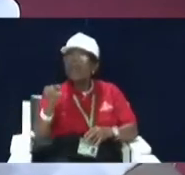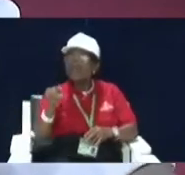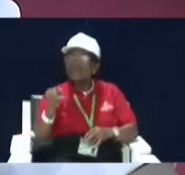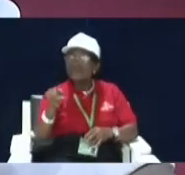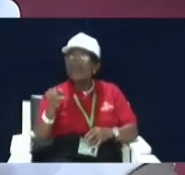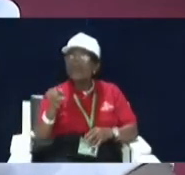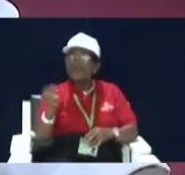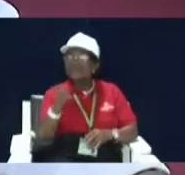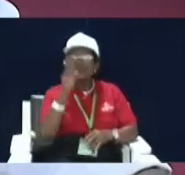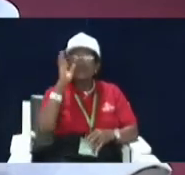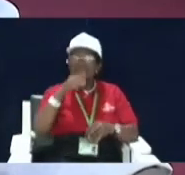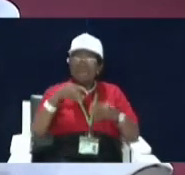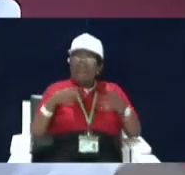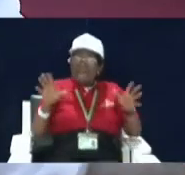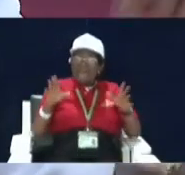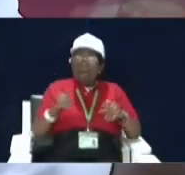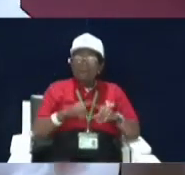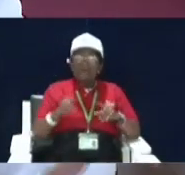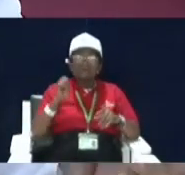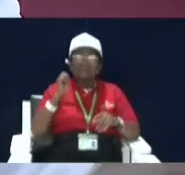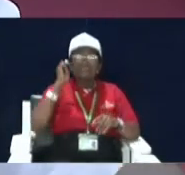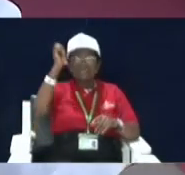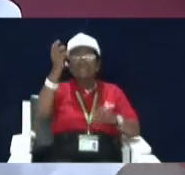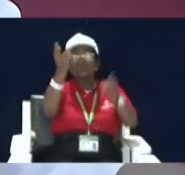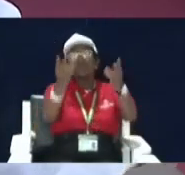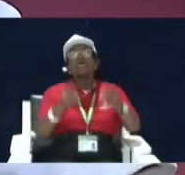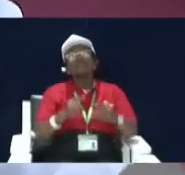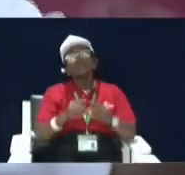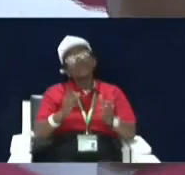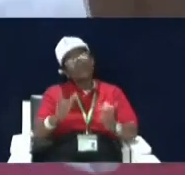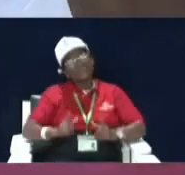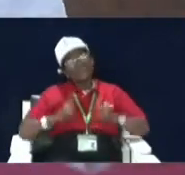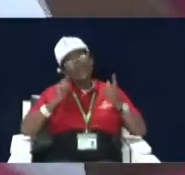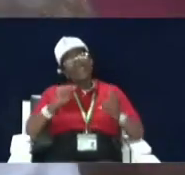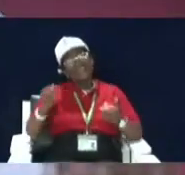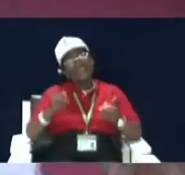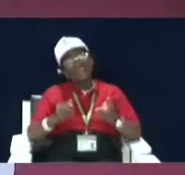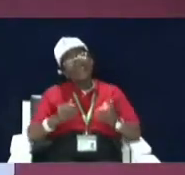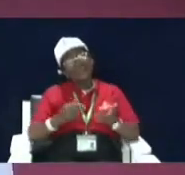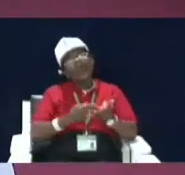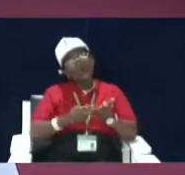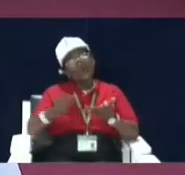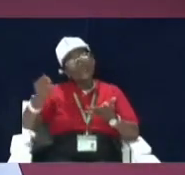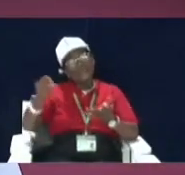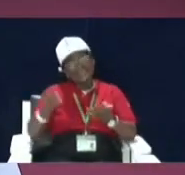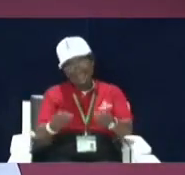the death comes, he can go from holy land to holy heaven.